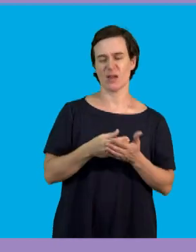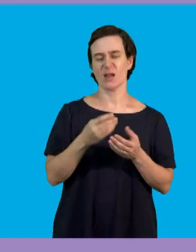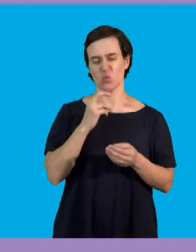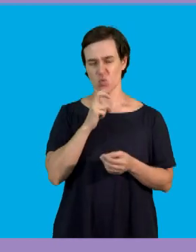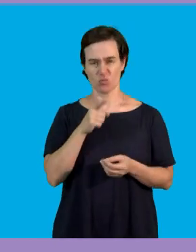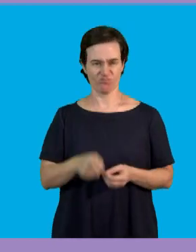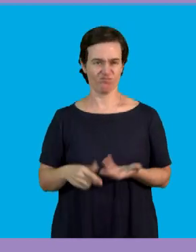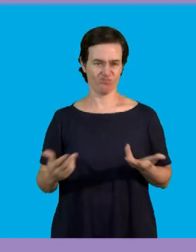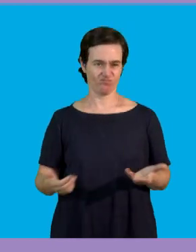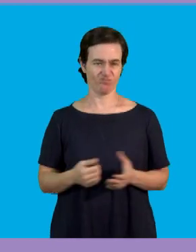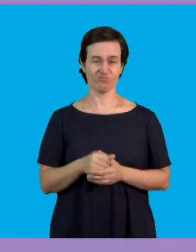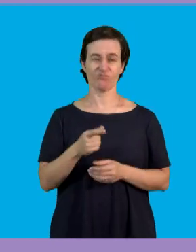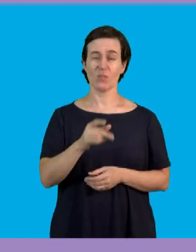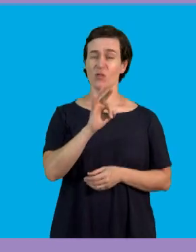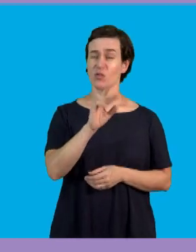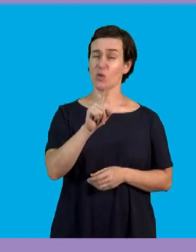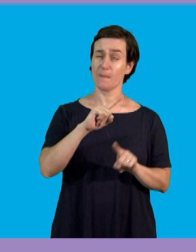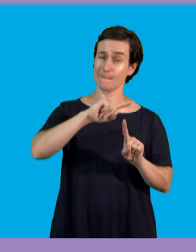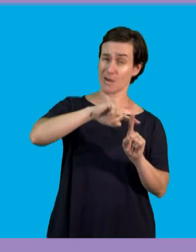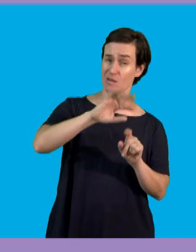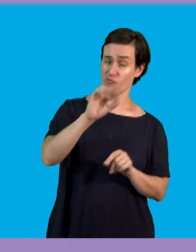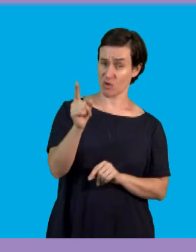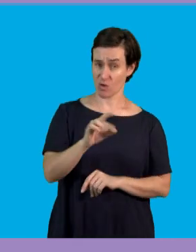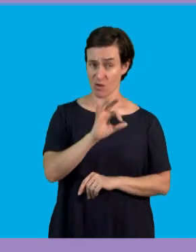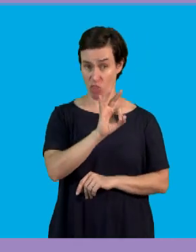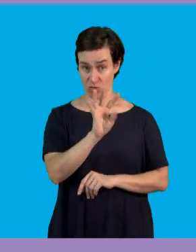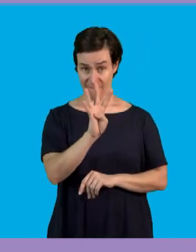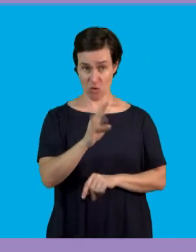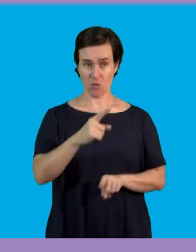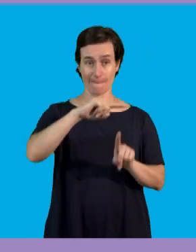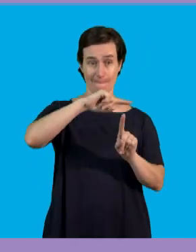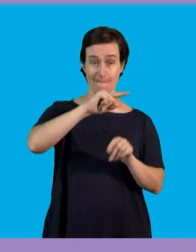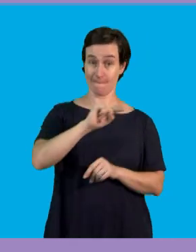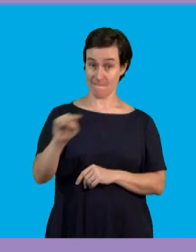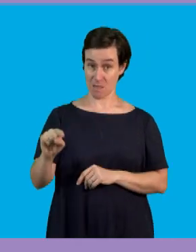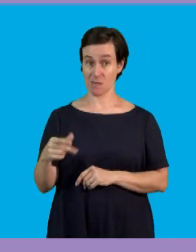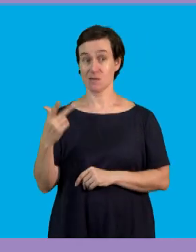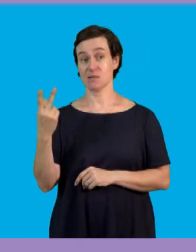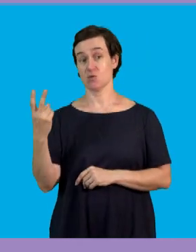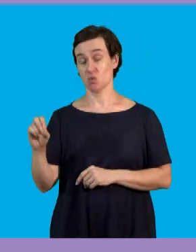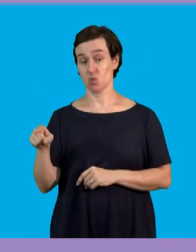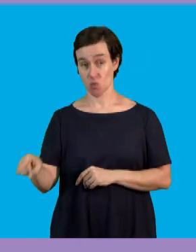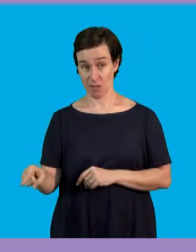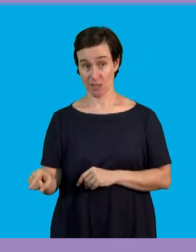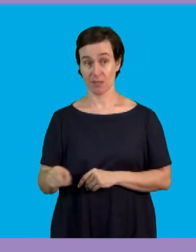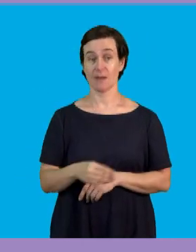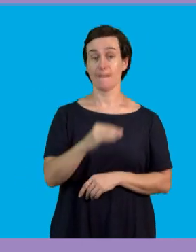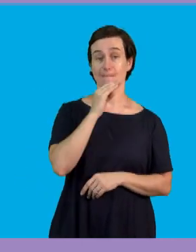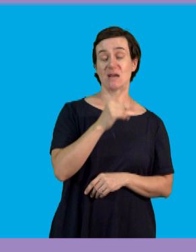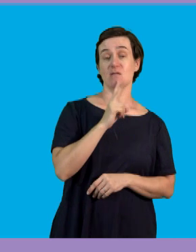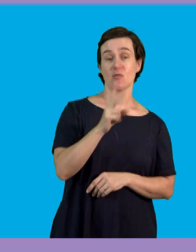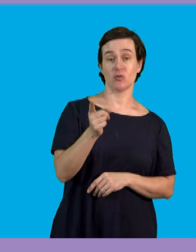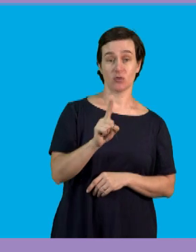it, which is going to give us, what is 31 plus 3? That is 34. And when we subtract a 20 from